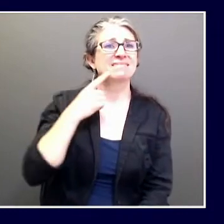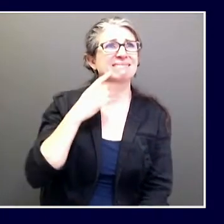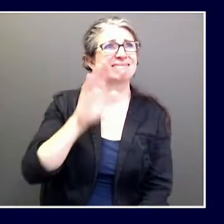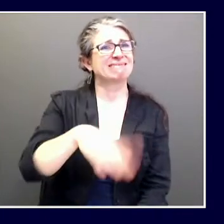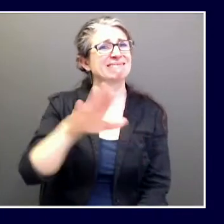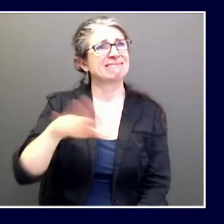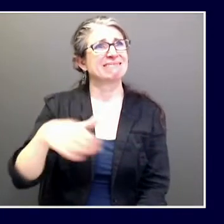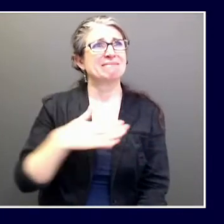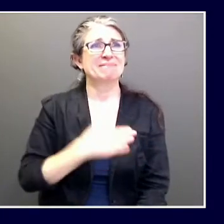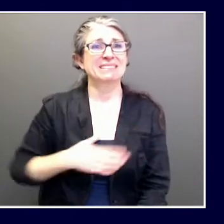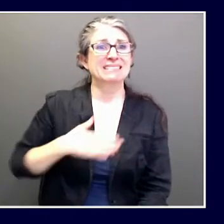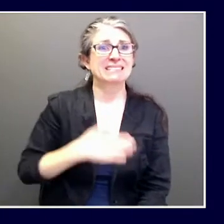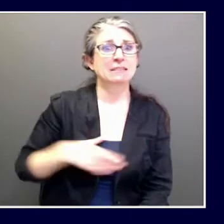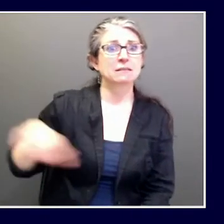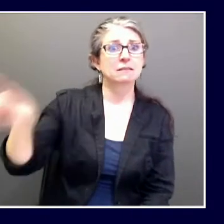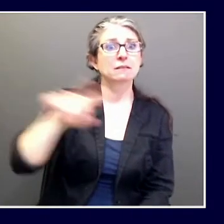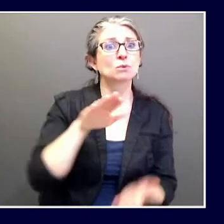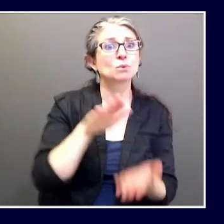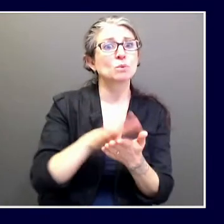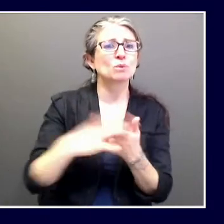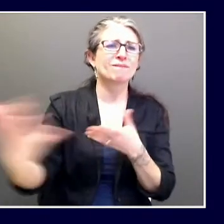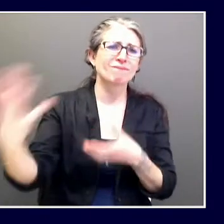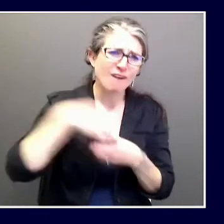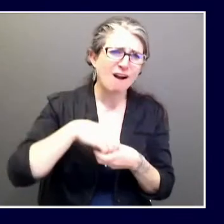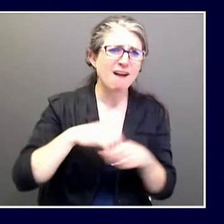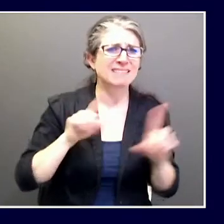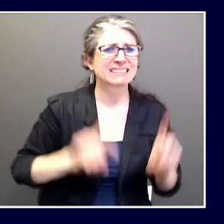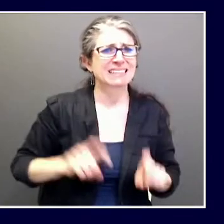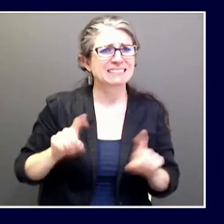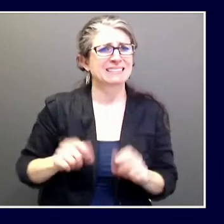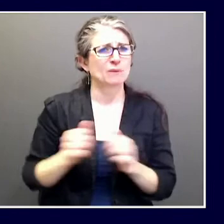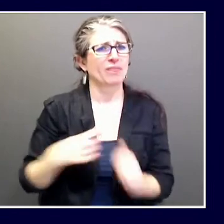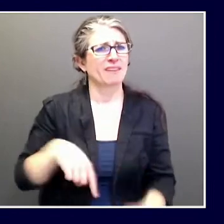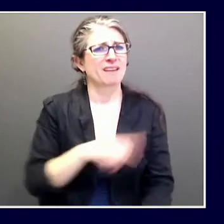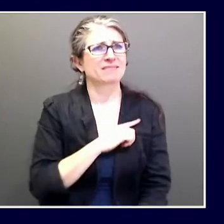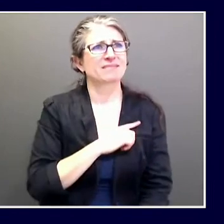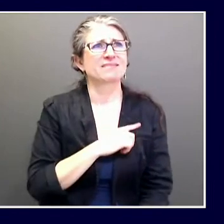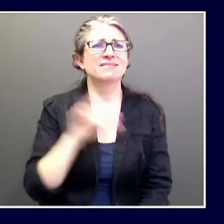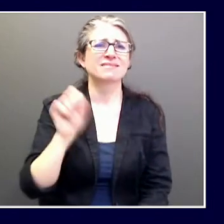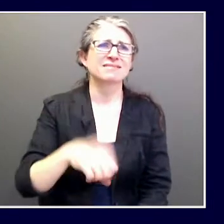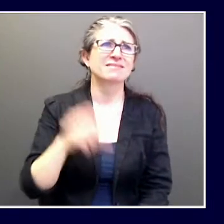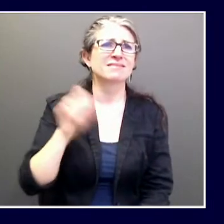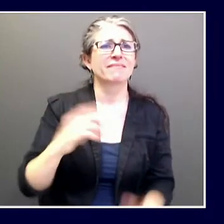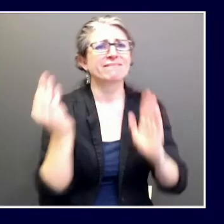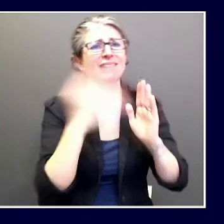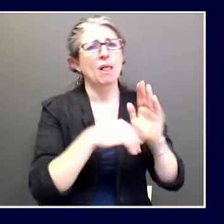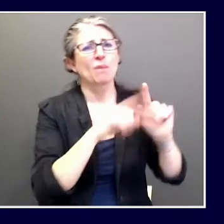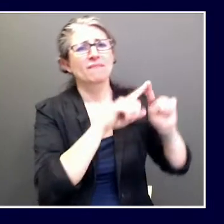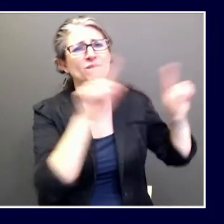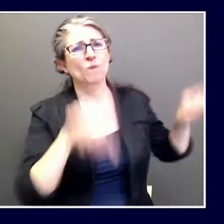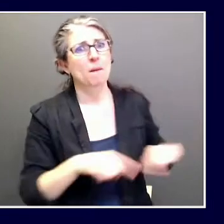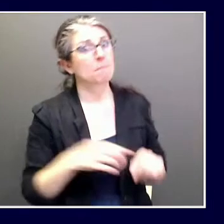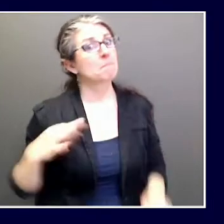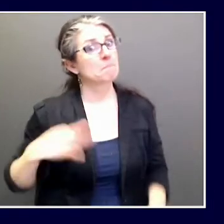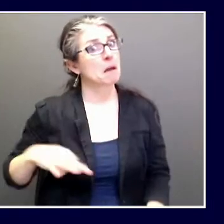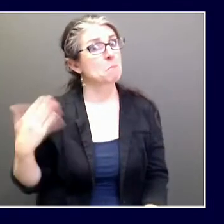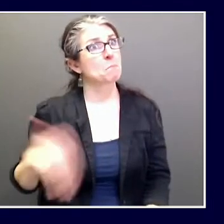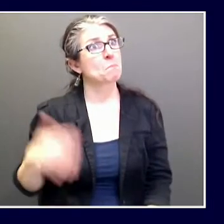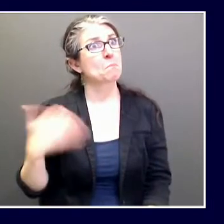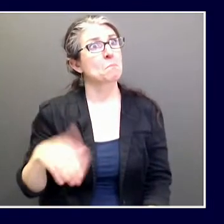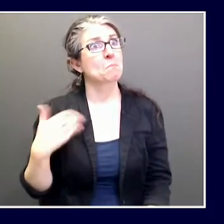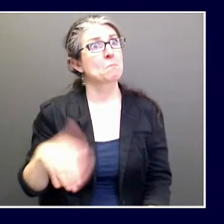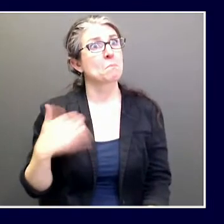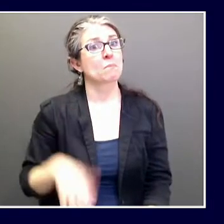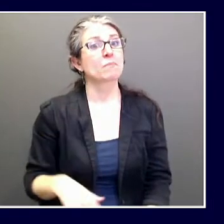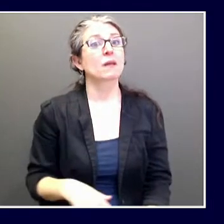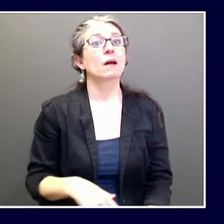participate and parents to sign those consents. But Maine is actually doing relatively well. 1 in 4 students and staff in